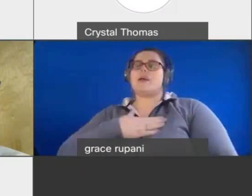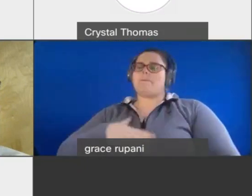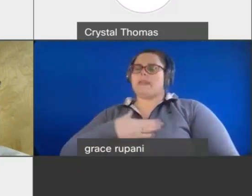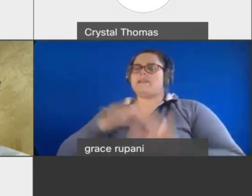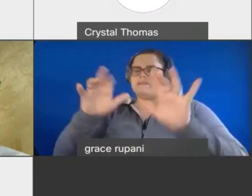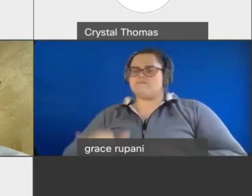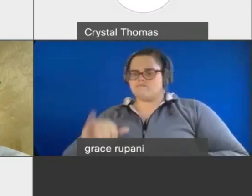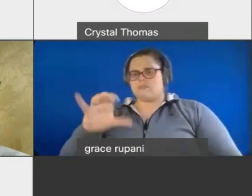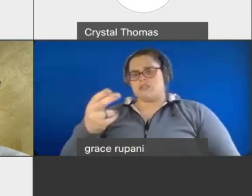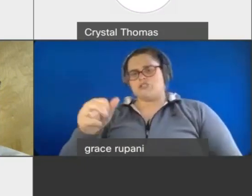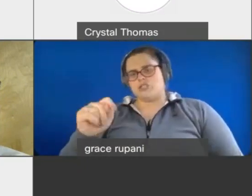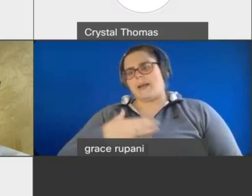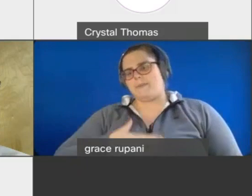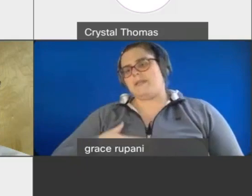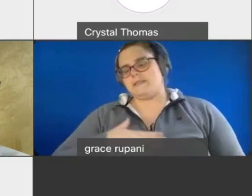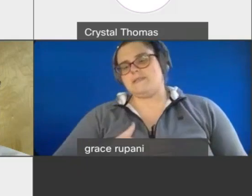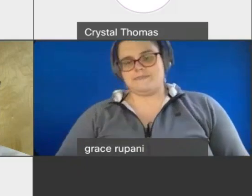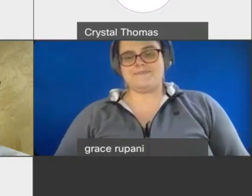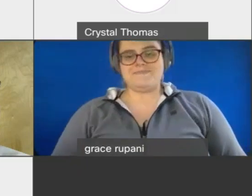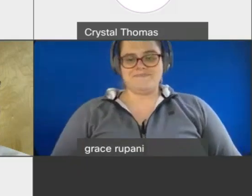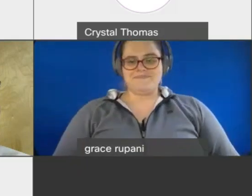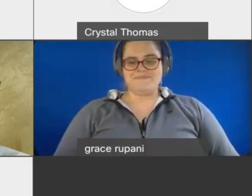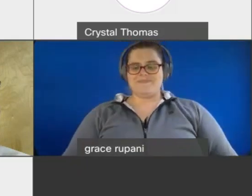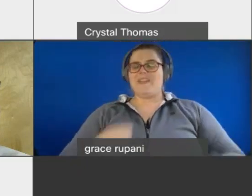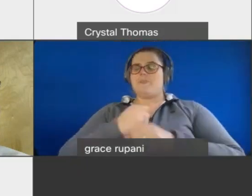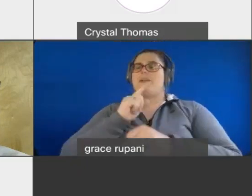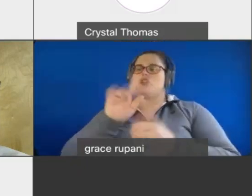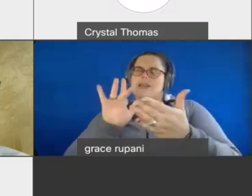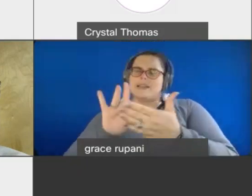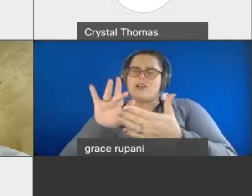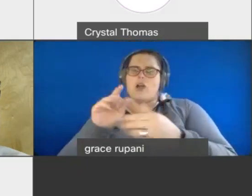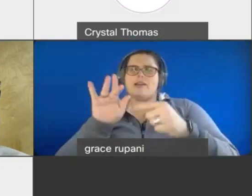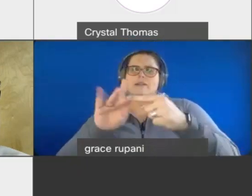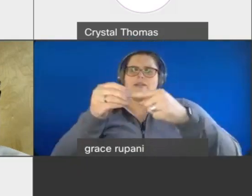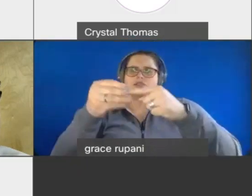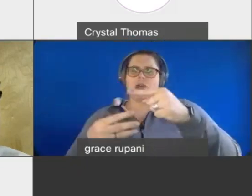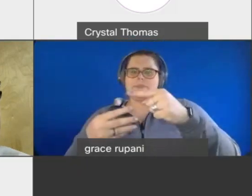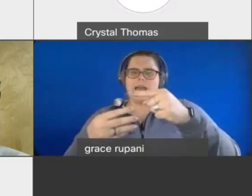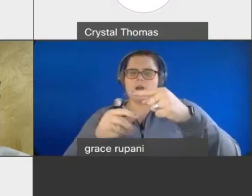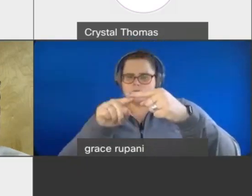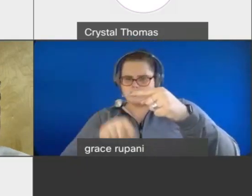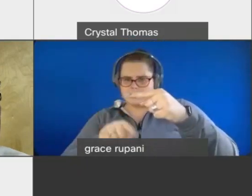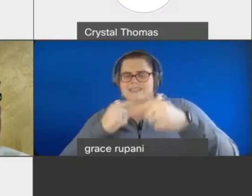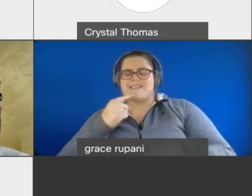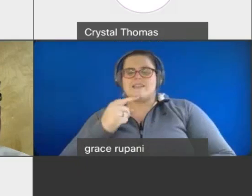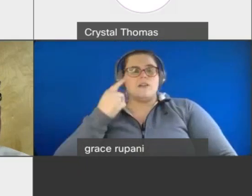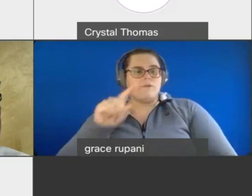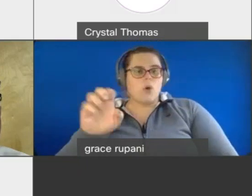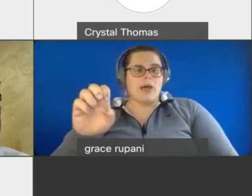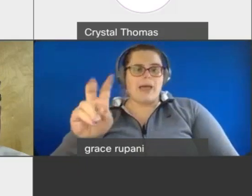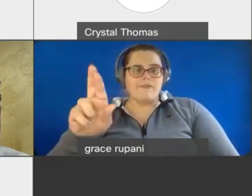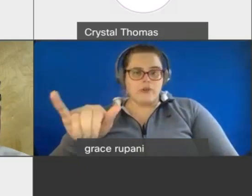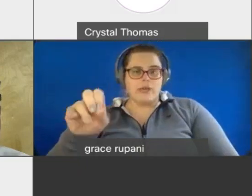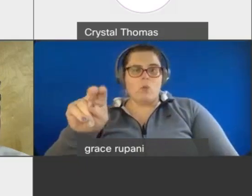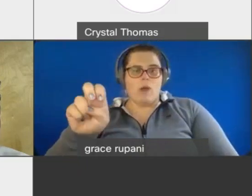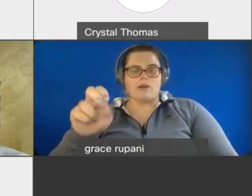into the chat box, making sure to click on the Everyone tab below the chat box. So if you have any questions for any of those entities, please go ahead